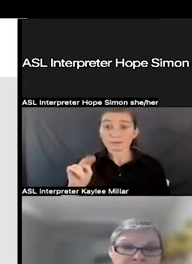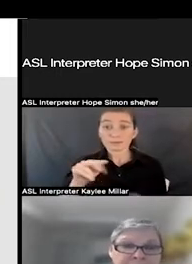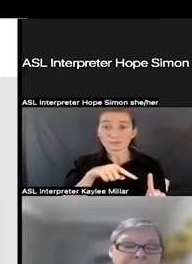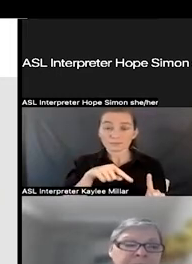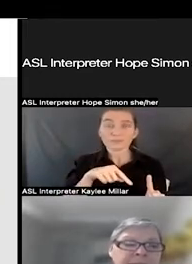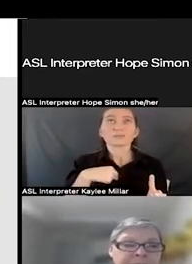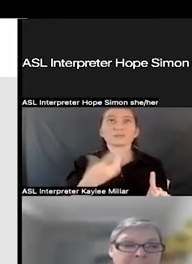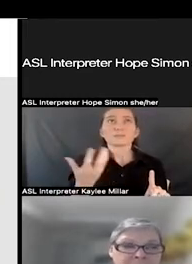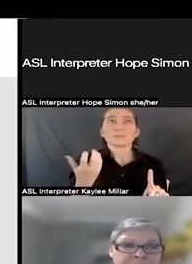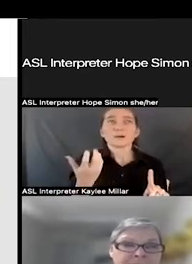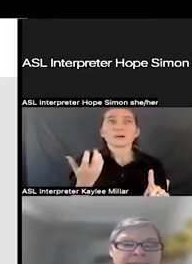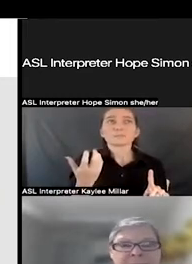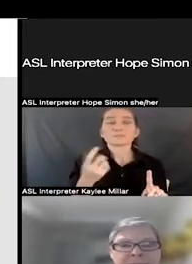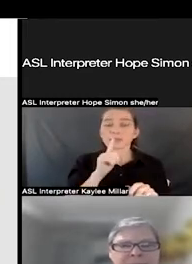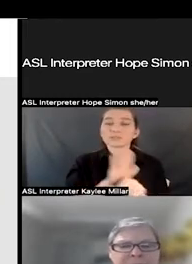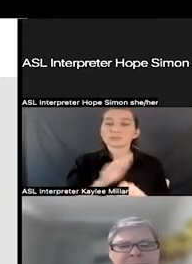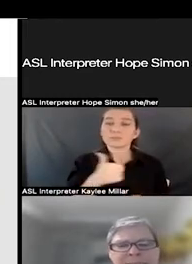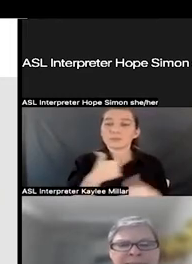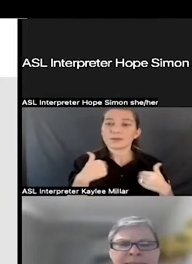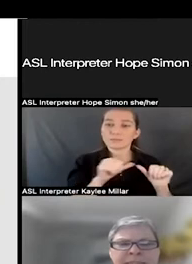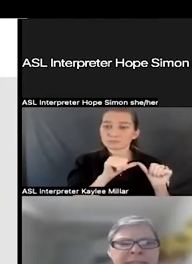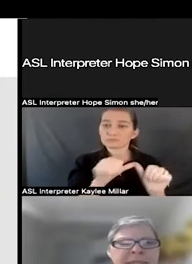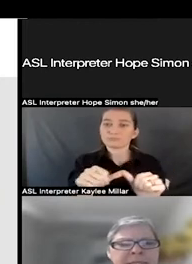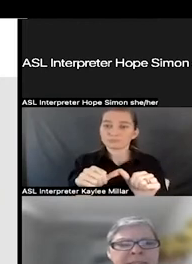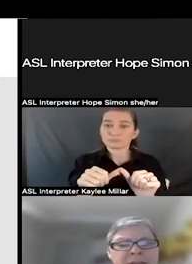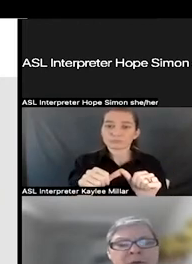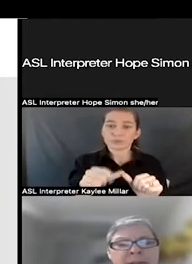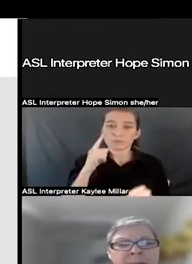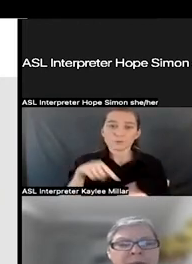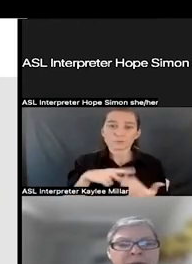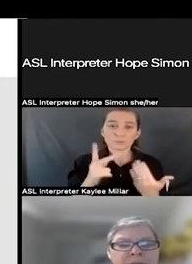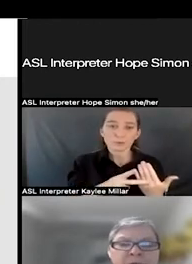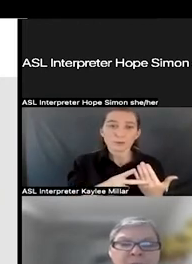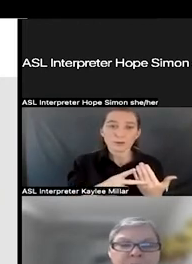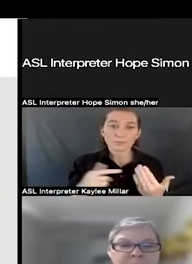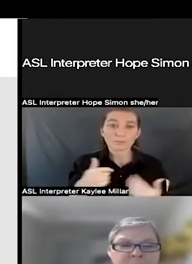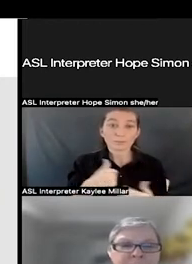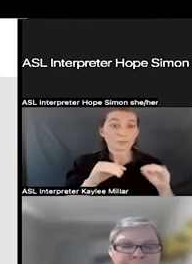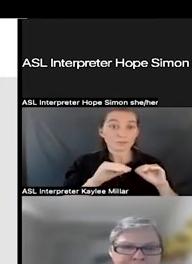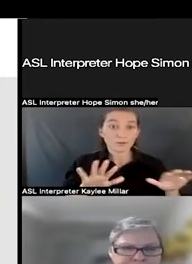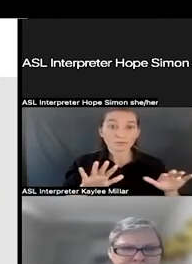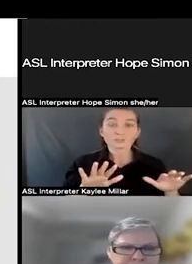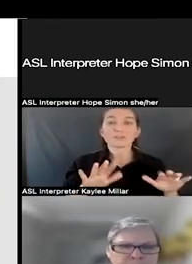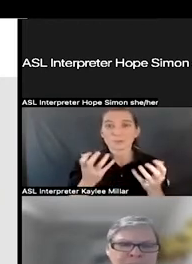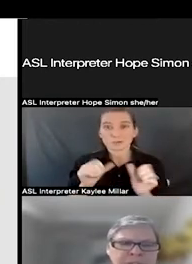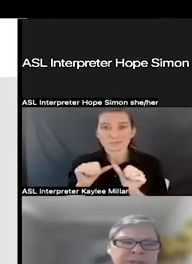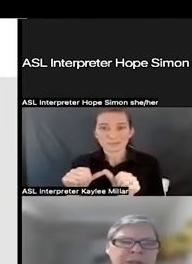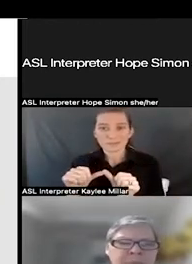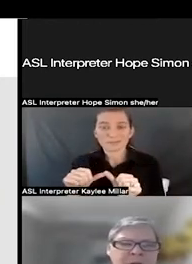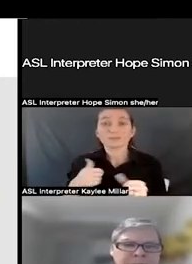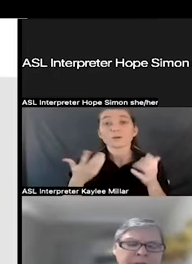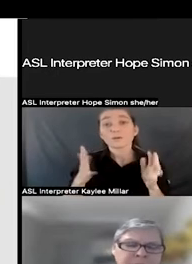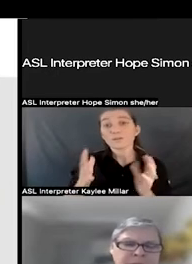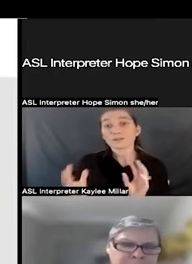the program and launching it and keeping it maintained. And so I met with our Neighborhood Watch program, which here